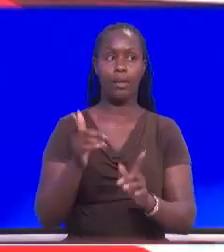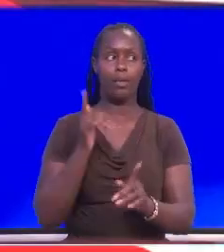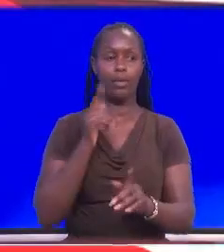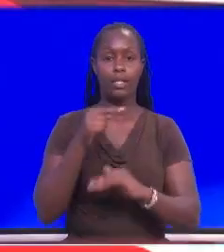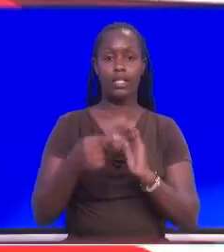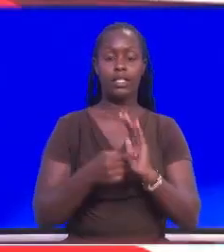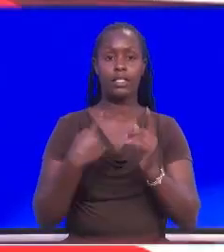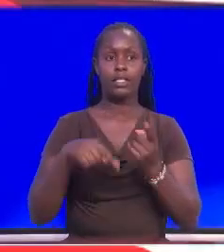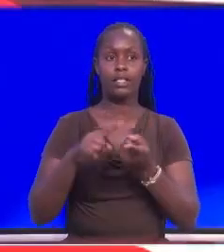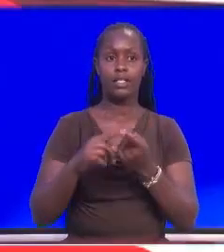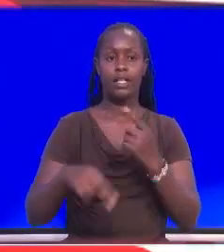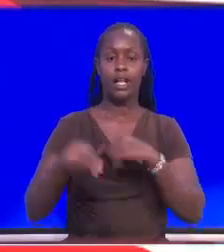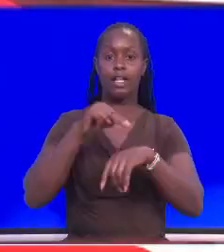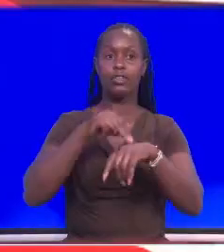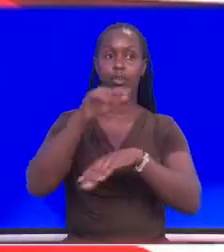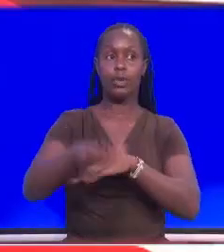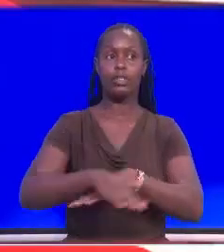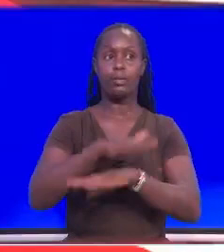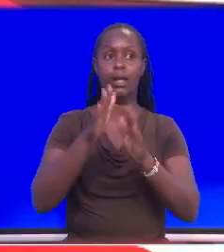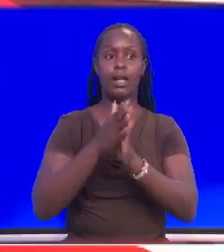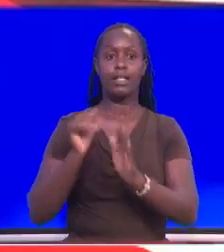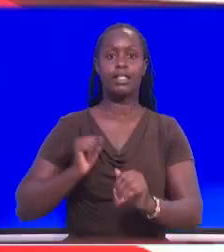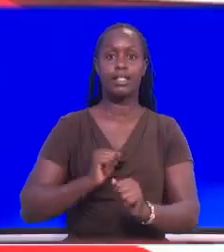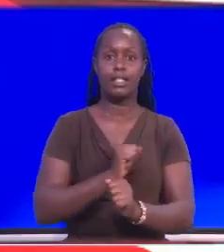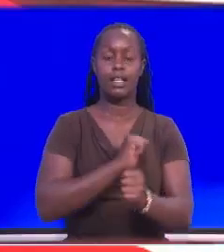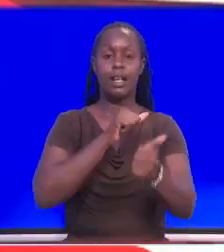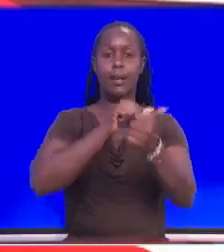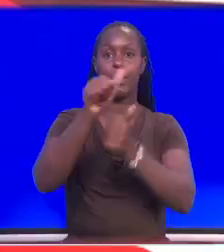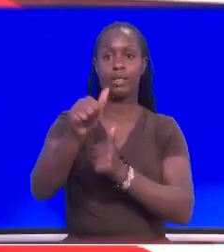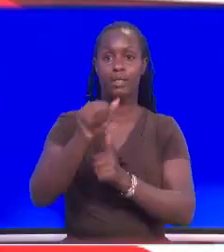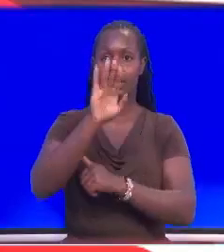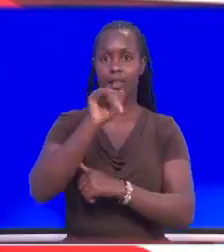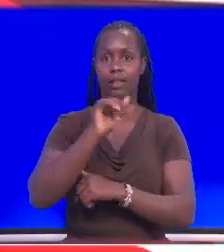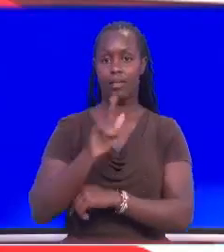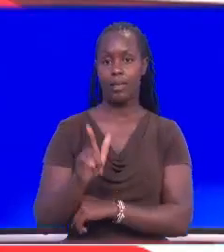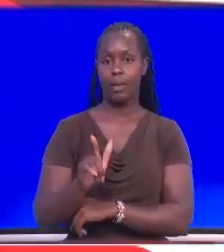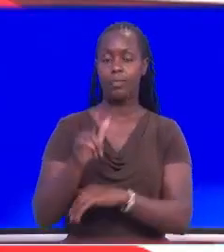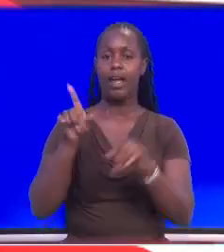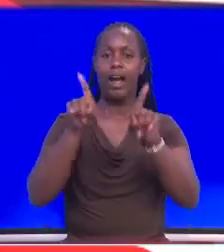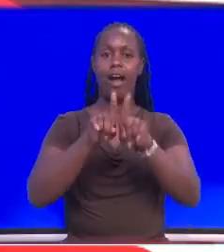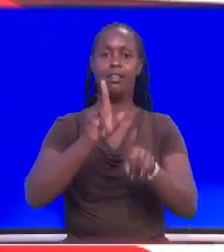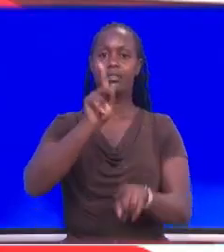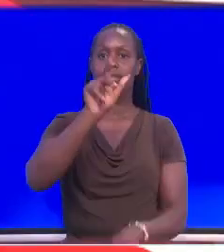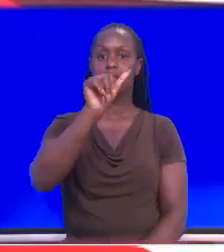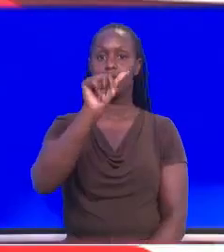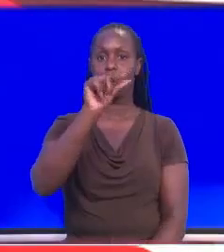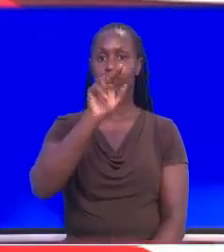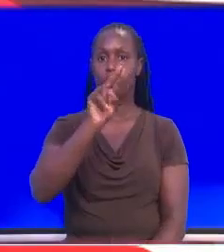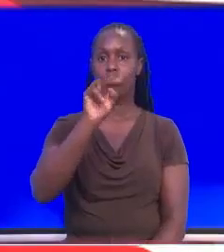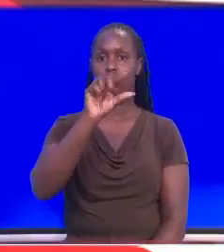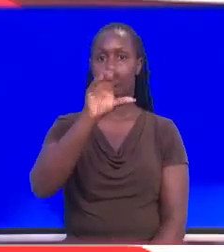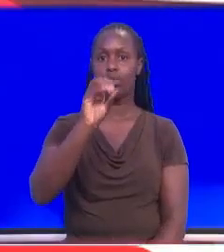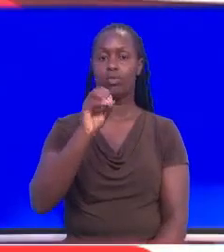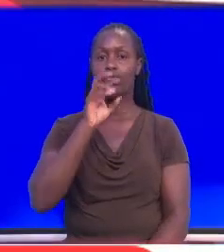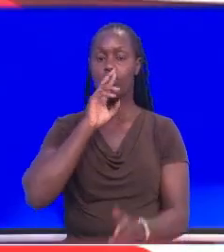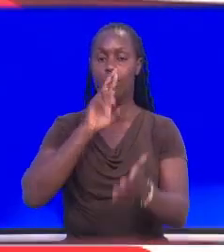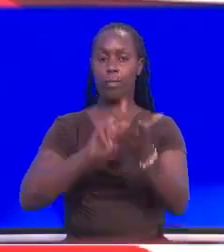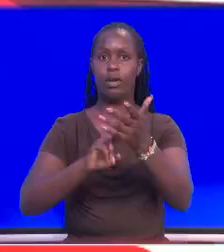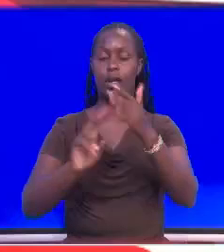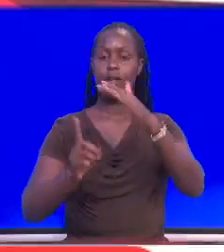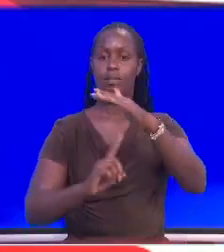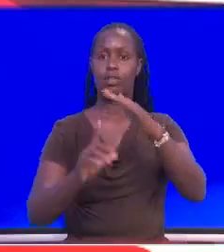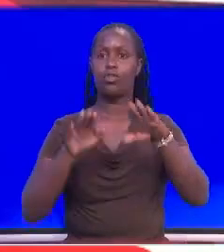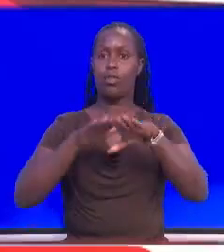National Assembly and the Senate passed the bill. And as Mike Kagongo now reports, the Ministry of Lands and